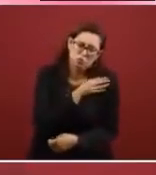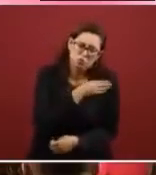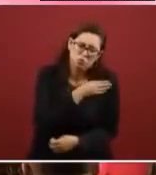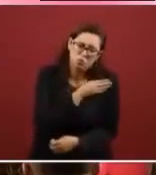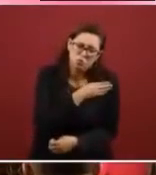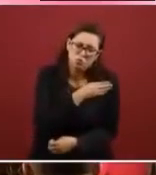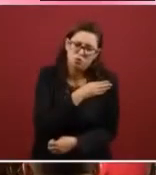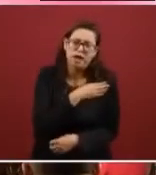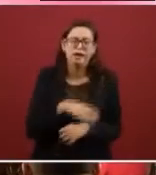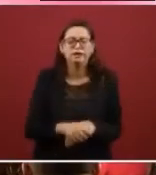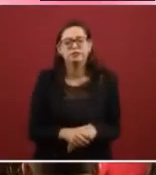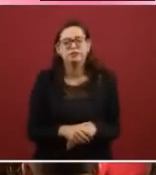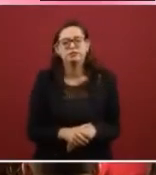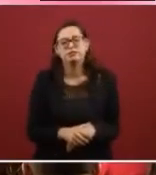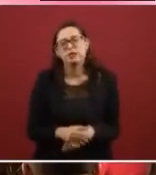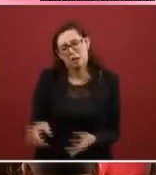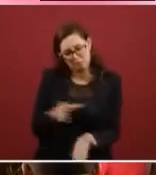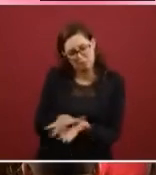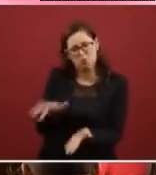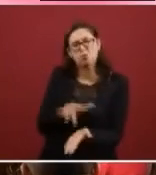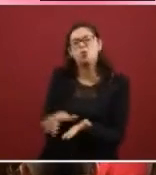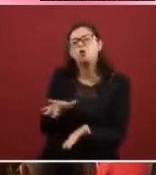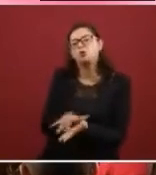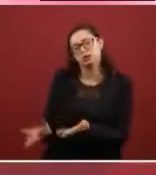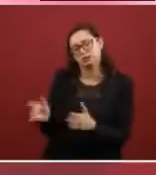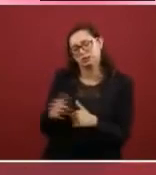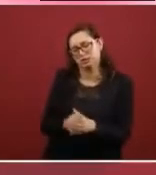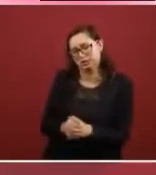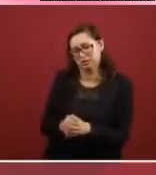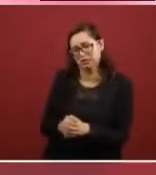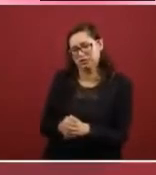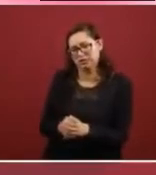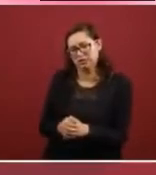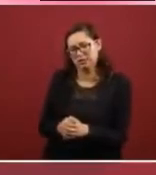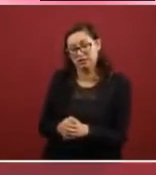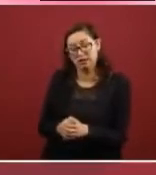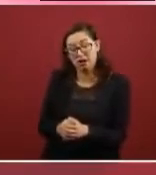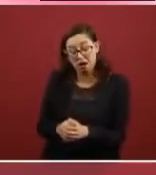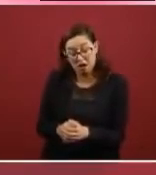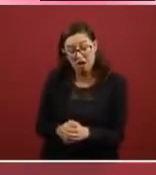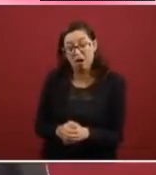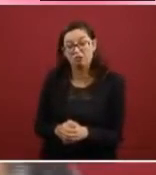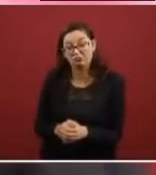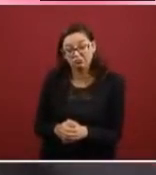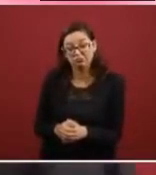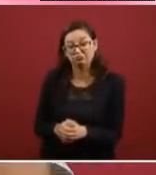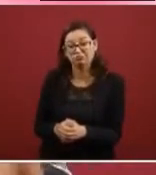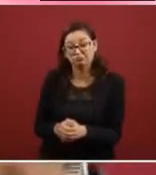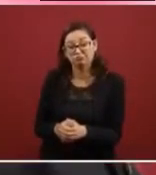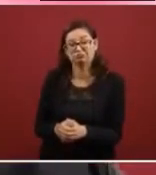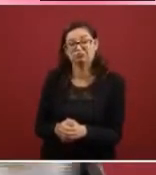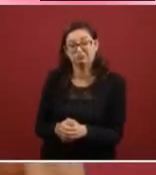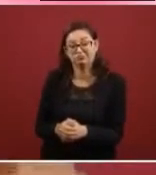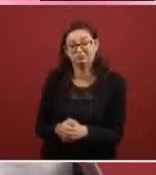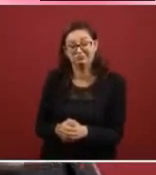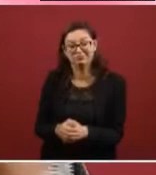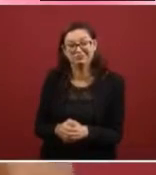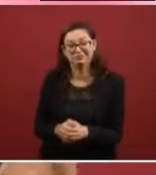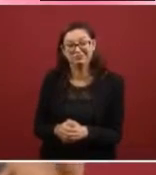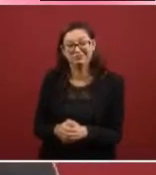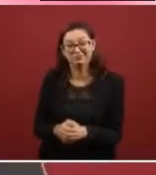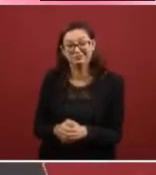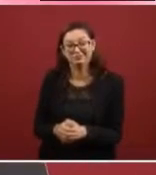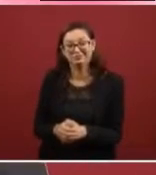or corporations. Cooperen. Could cooperate to give money con la idea de que with the